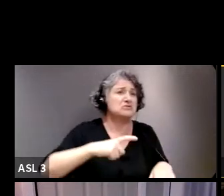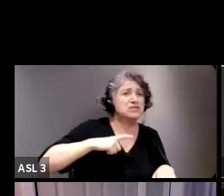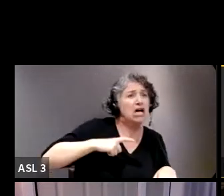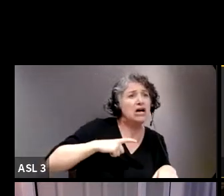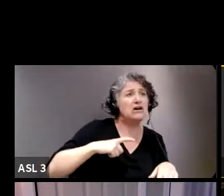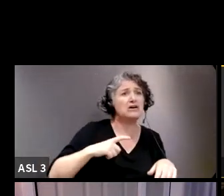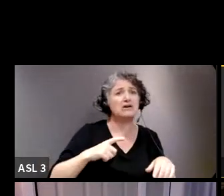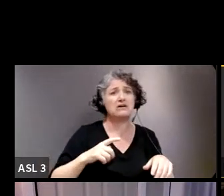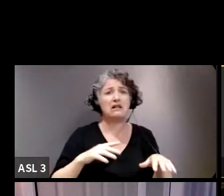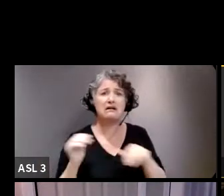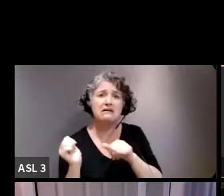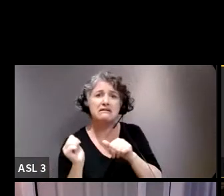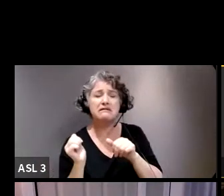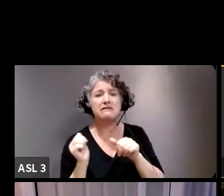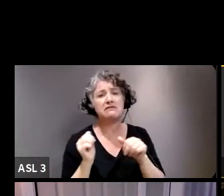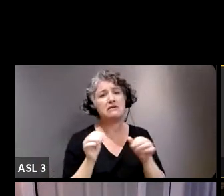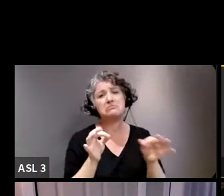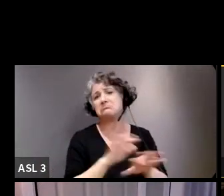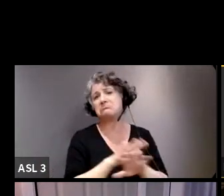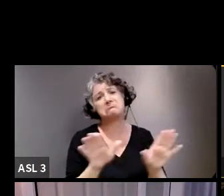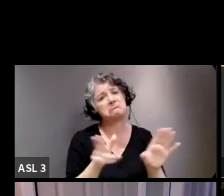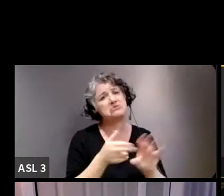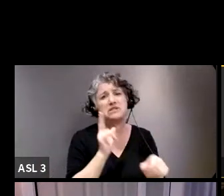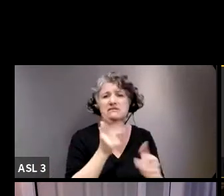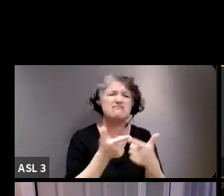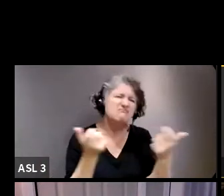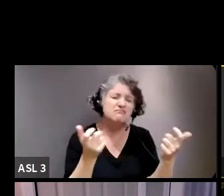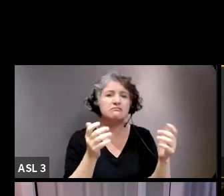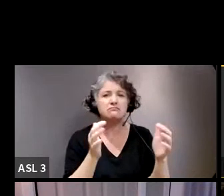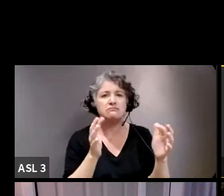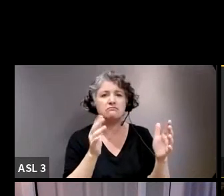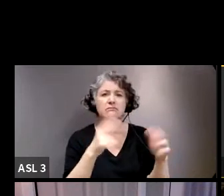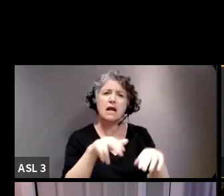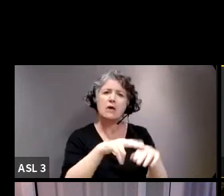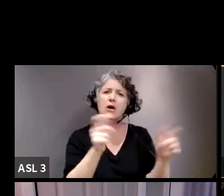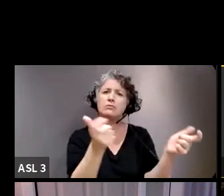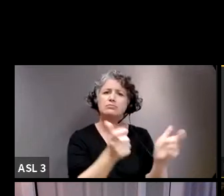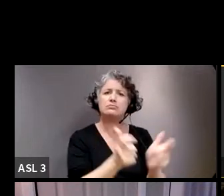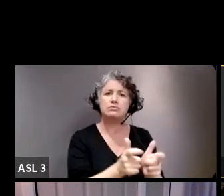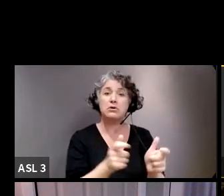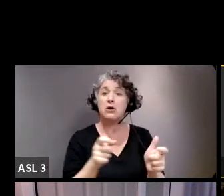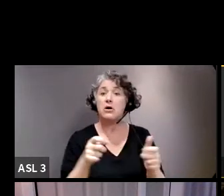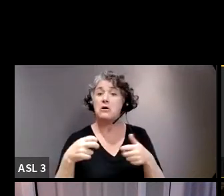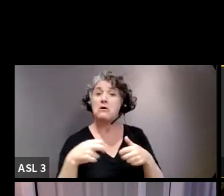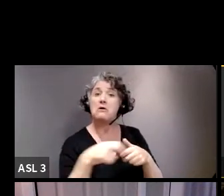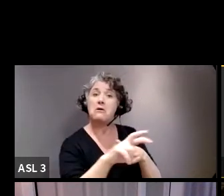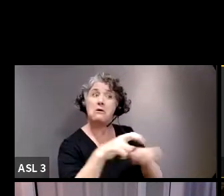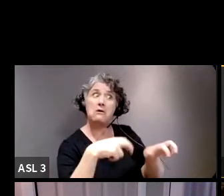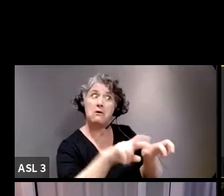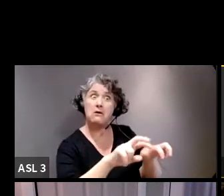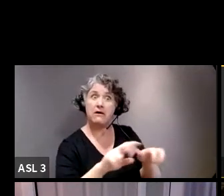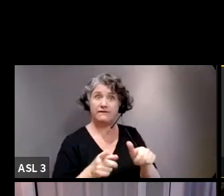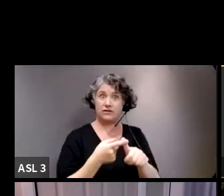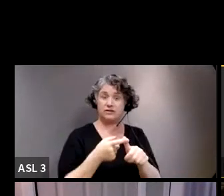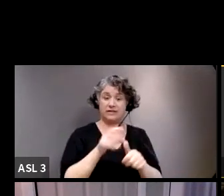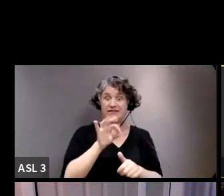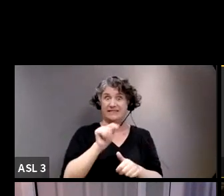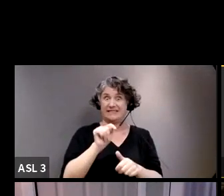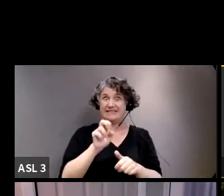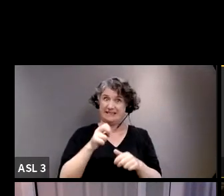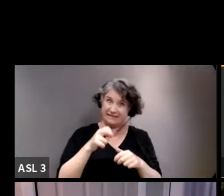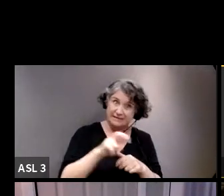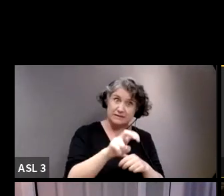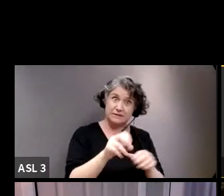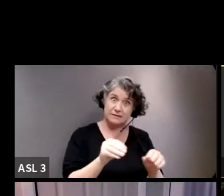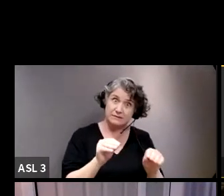attrition and those ftes without people losing their jobs would be first to be reoriented in any